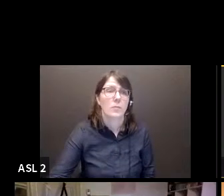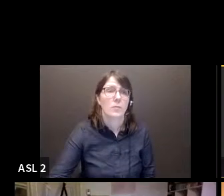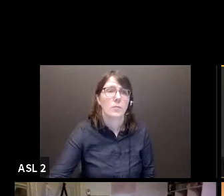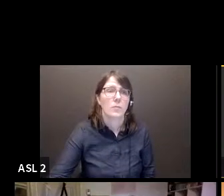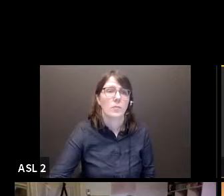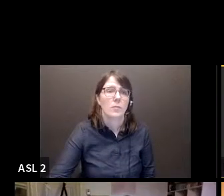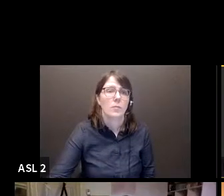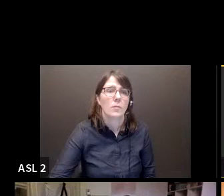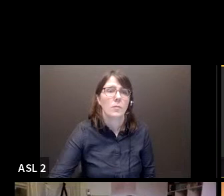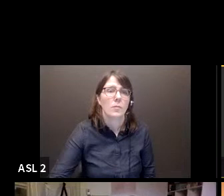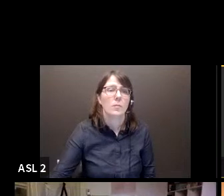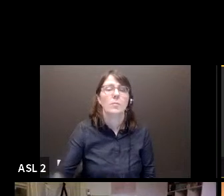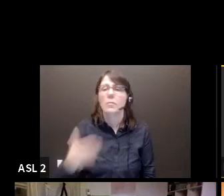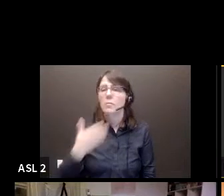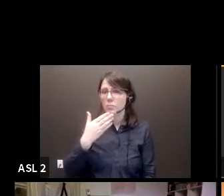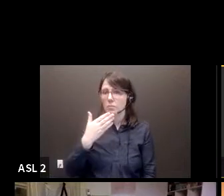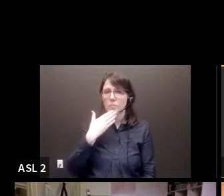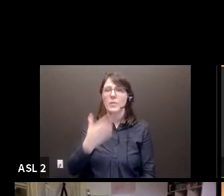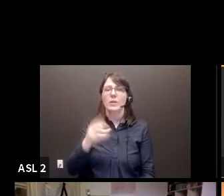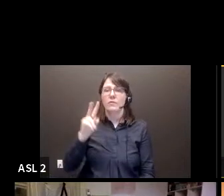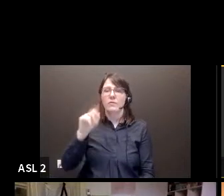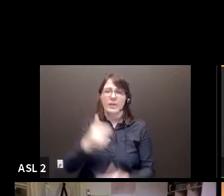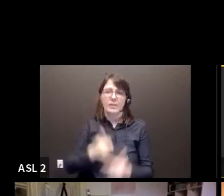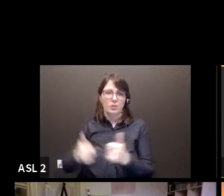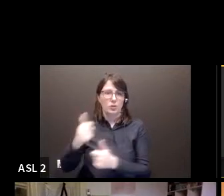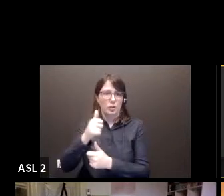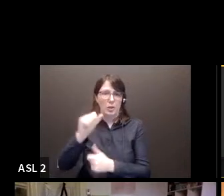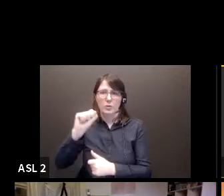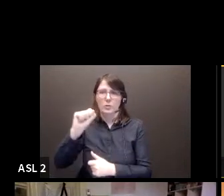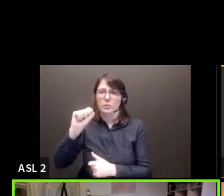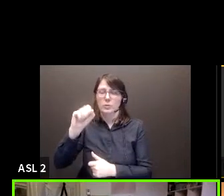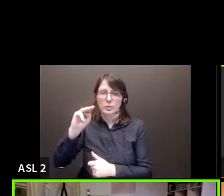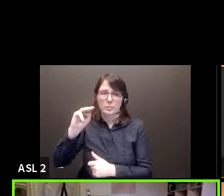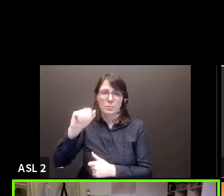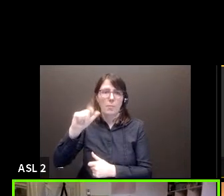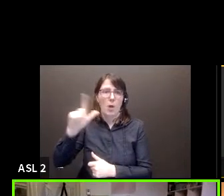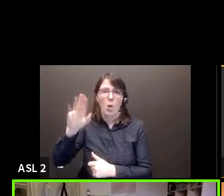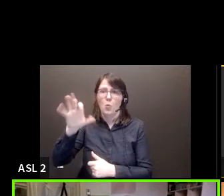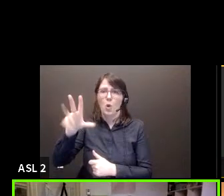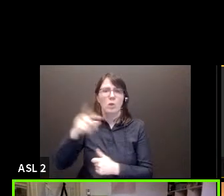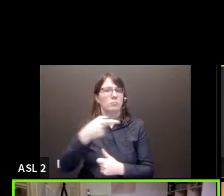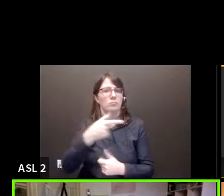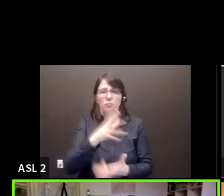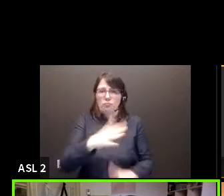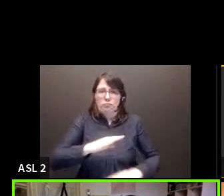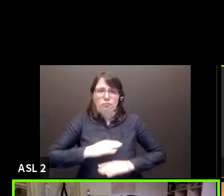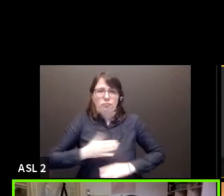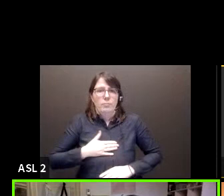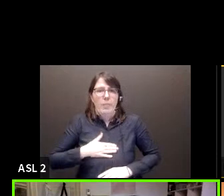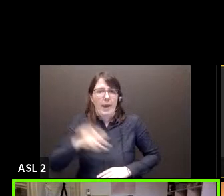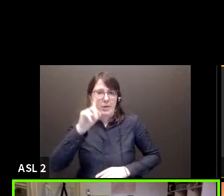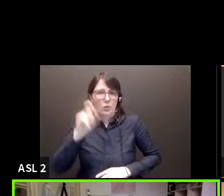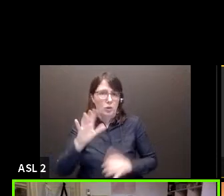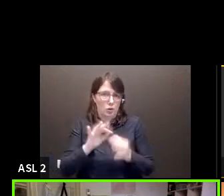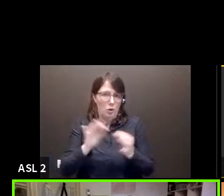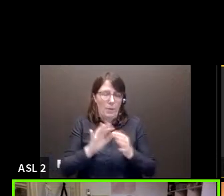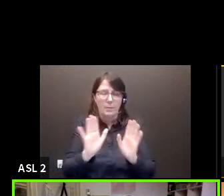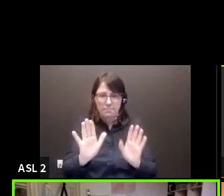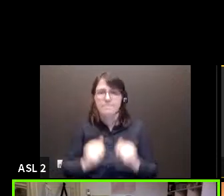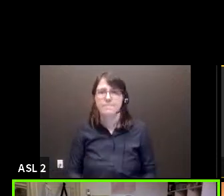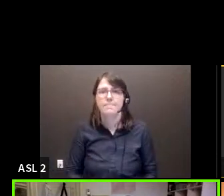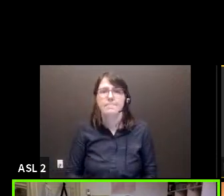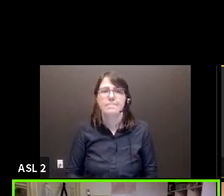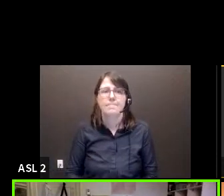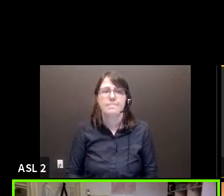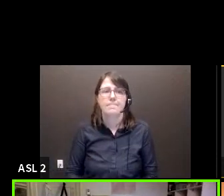thank you vice versa i withdraw my comment thank you so much thank you very much okay there being no other questions that i can see i'll i'll